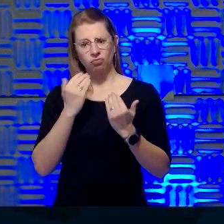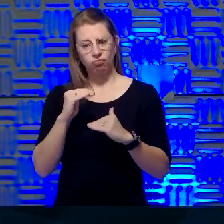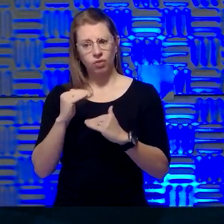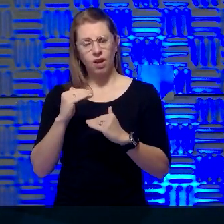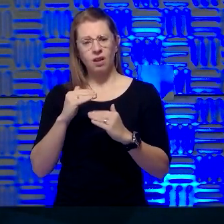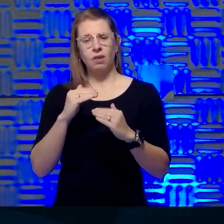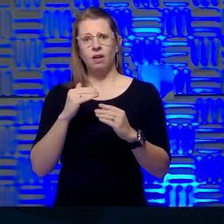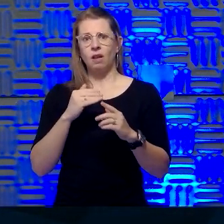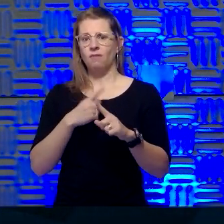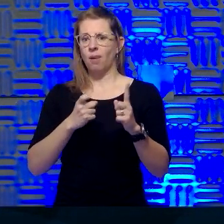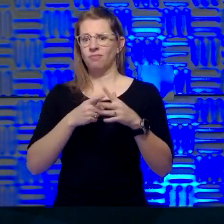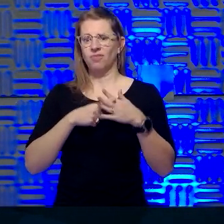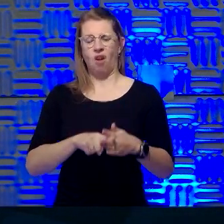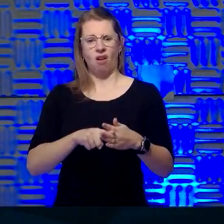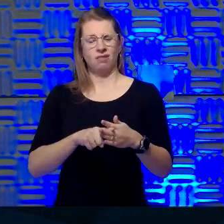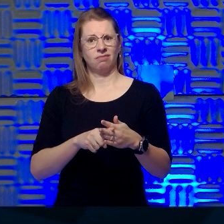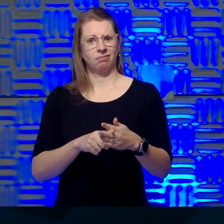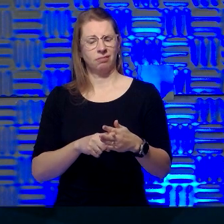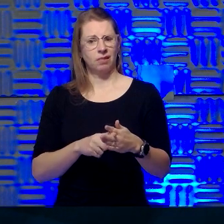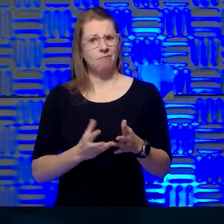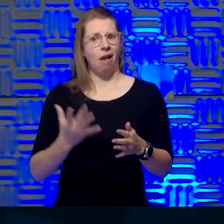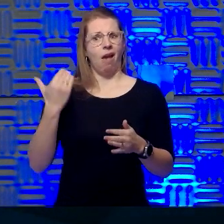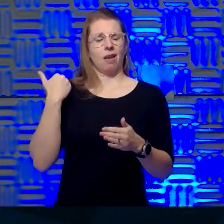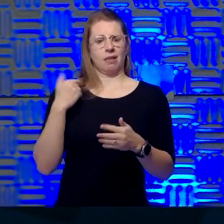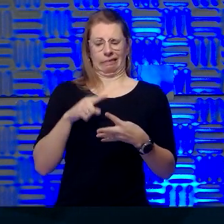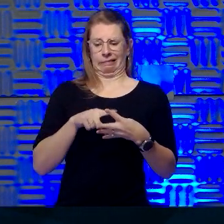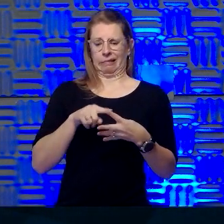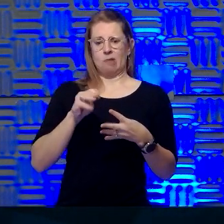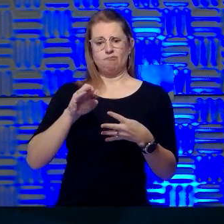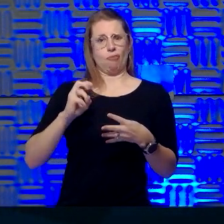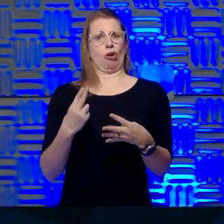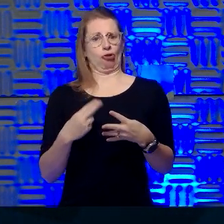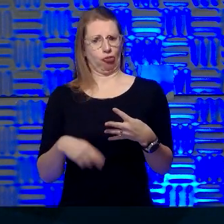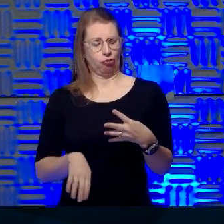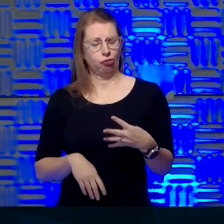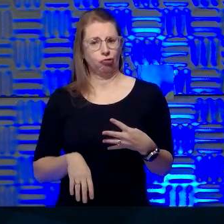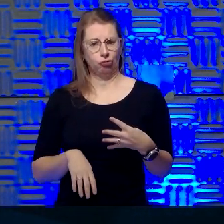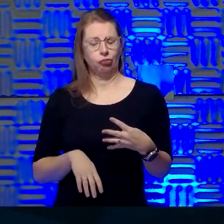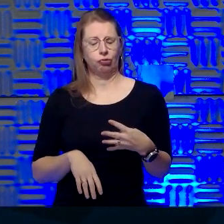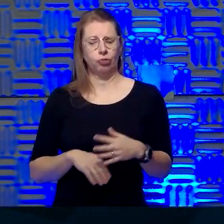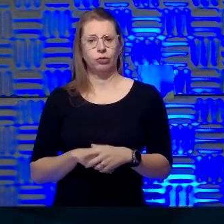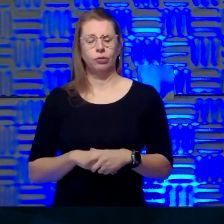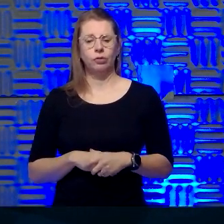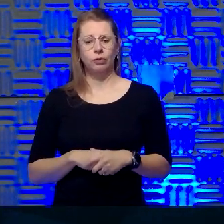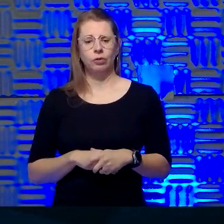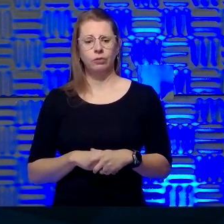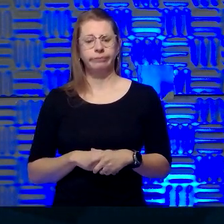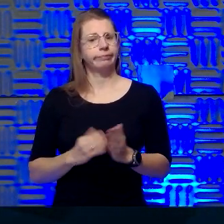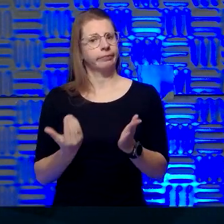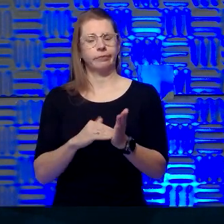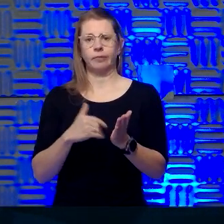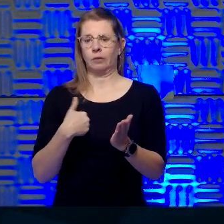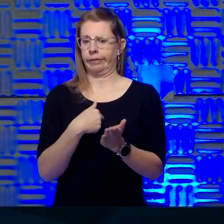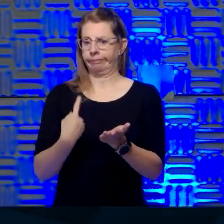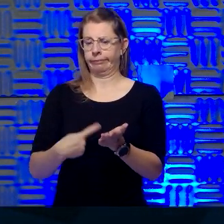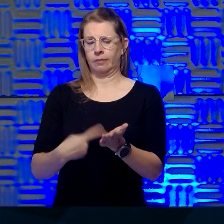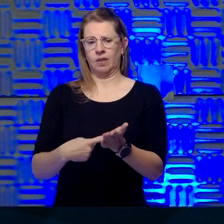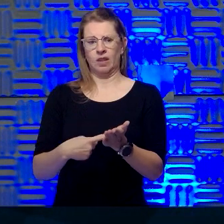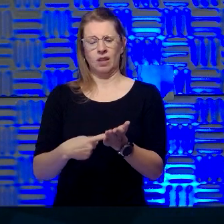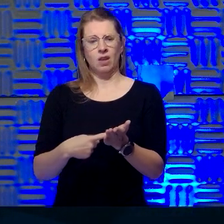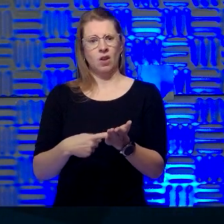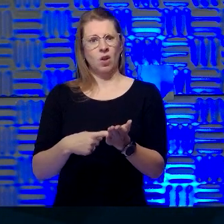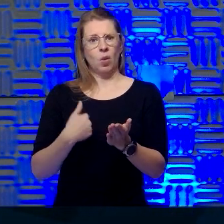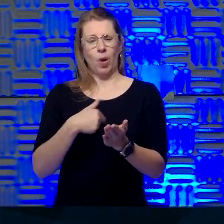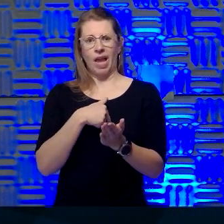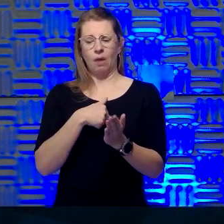very beginning, clear back in early March. So we have been, again, I think as I spoke last time, we were on the back end of this curve,